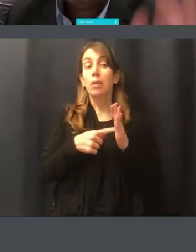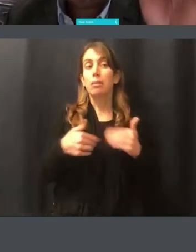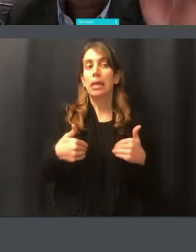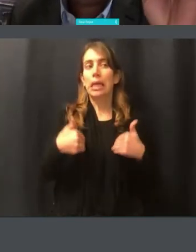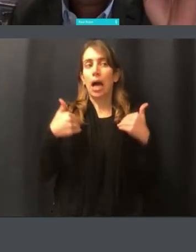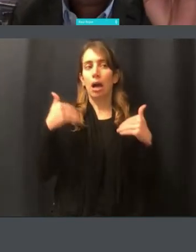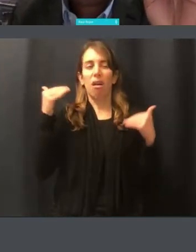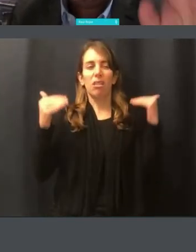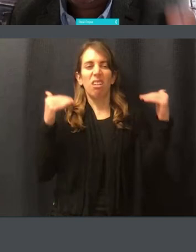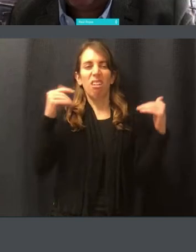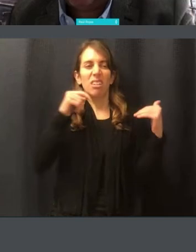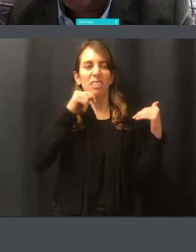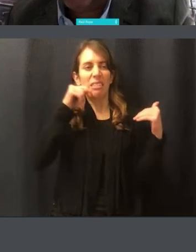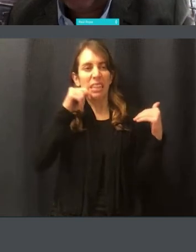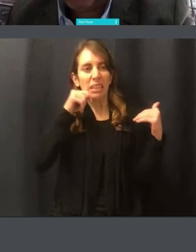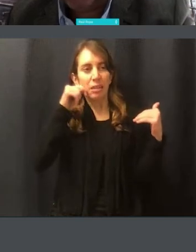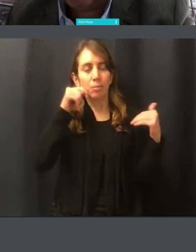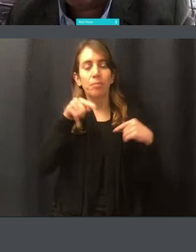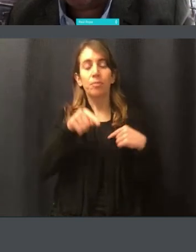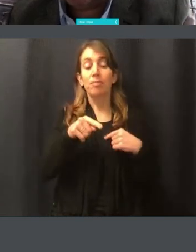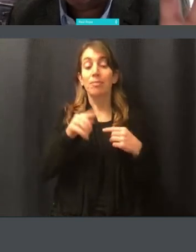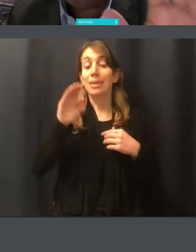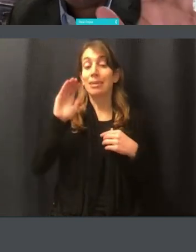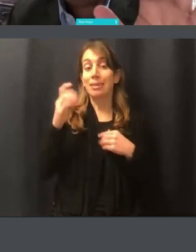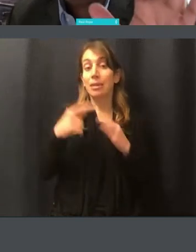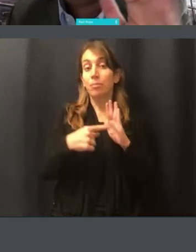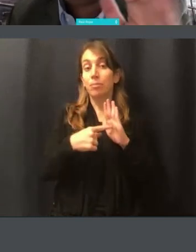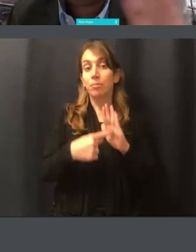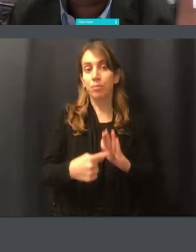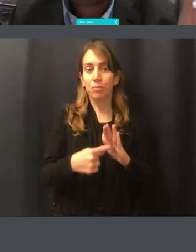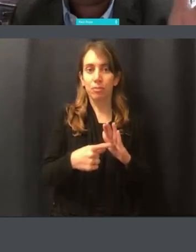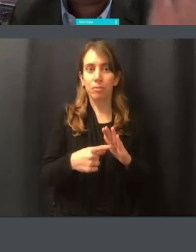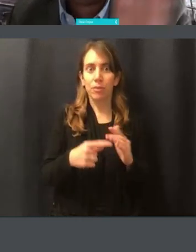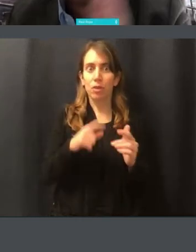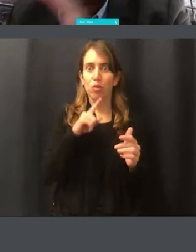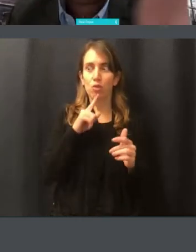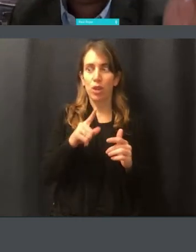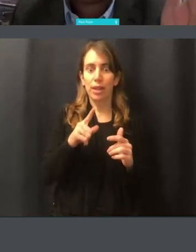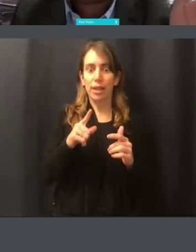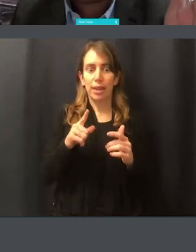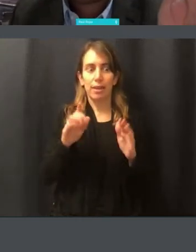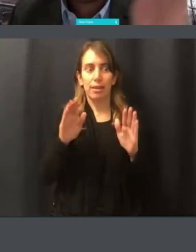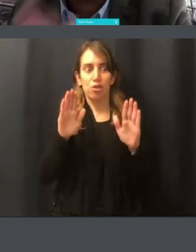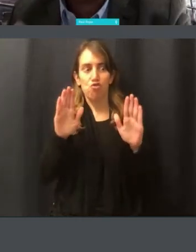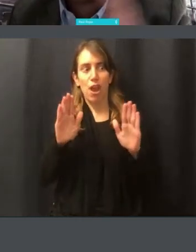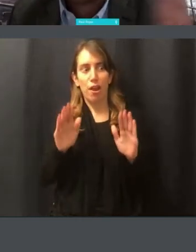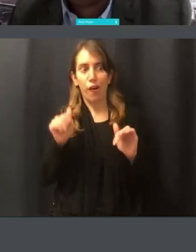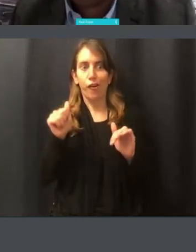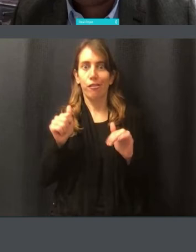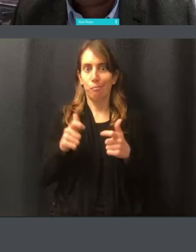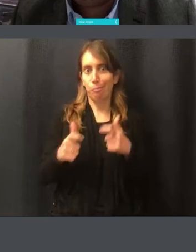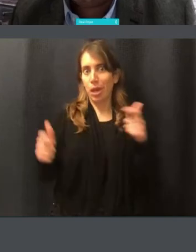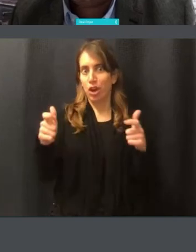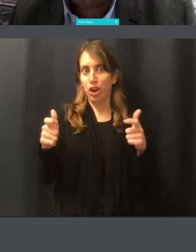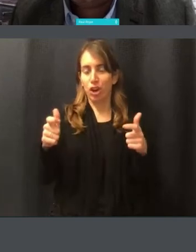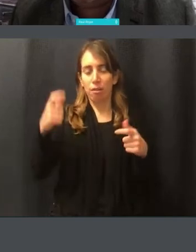they seem to demonstrate greater cognitive control. Sometimes it means that they're better able to sort of